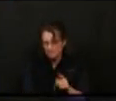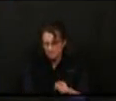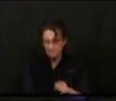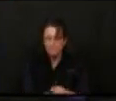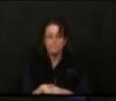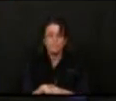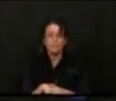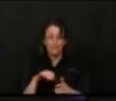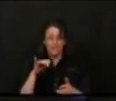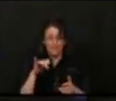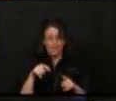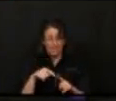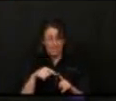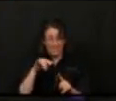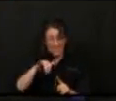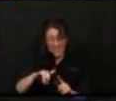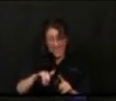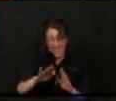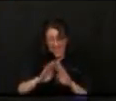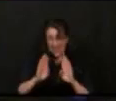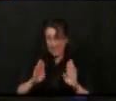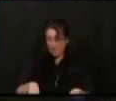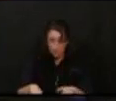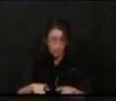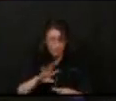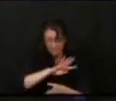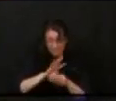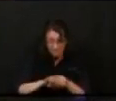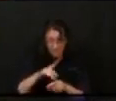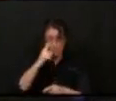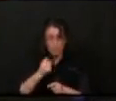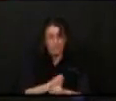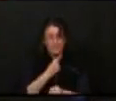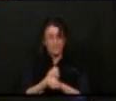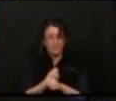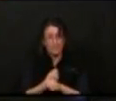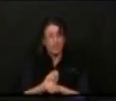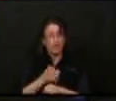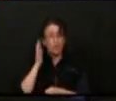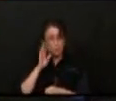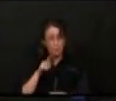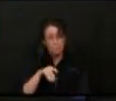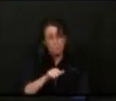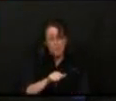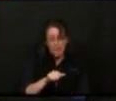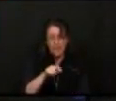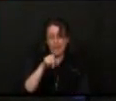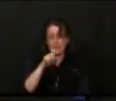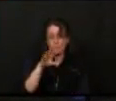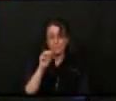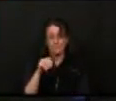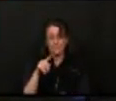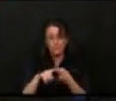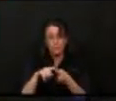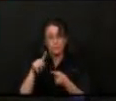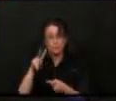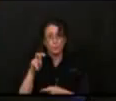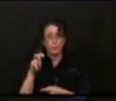to be spending out of pocket between $100 and $250 a year to throw away your